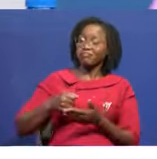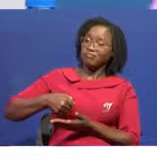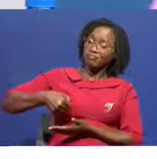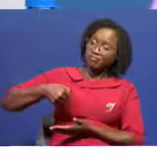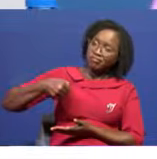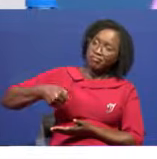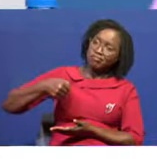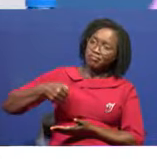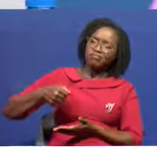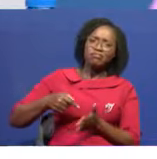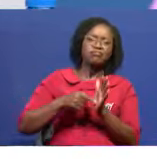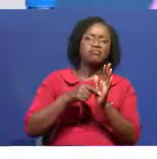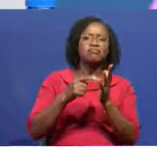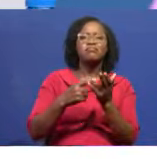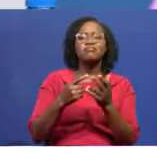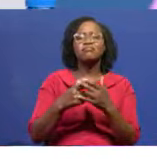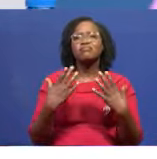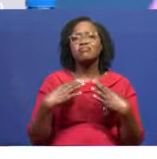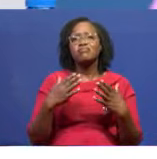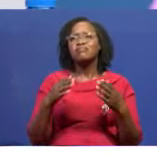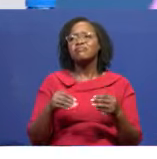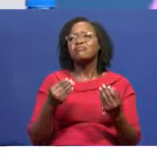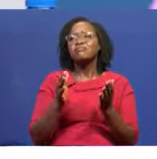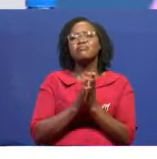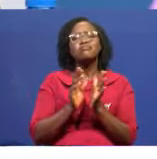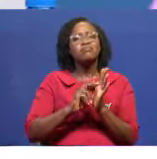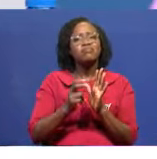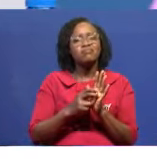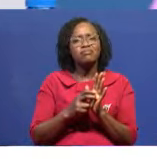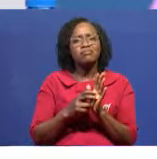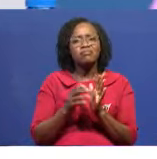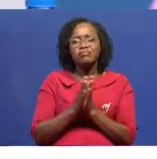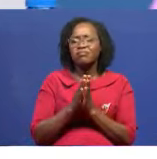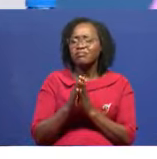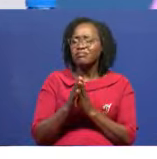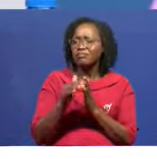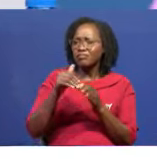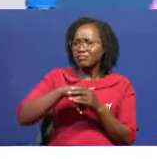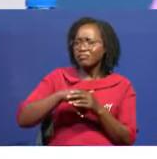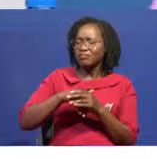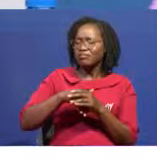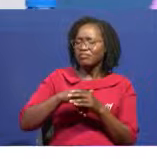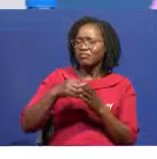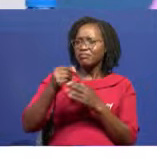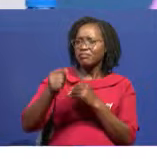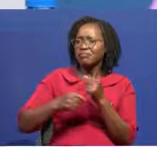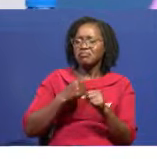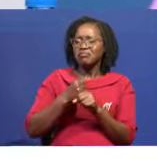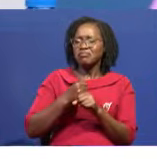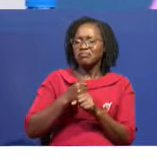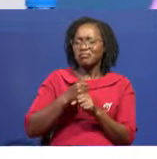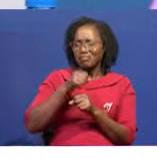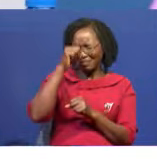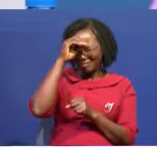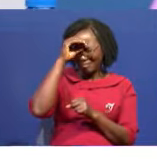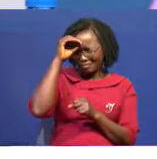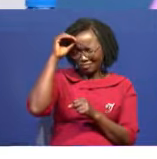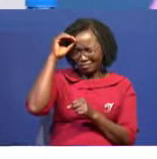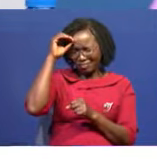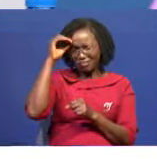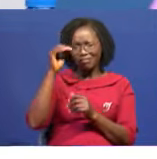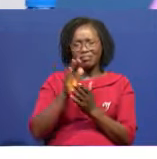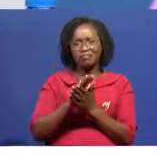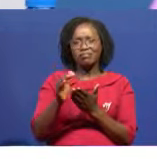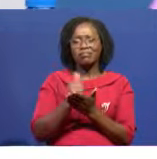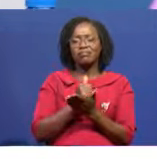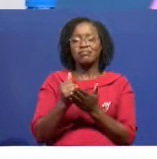budgets, or even just showing how many people have you given contracts within this financial year. they are not publishing that information in their website,